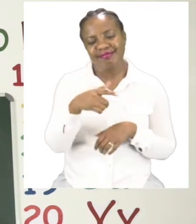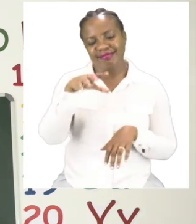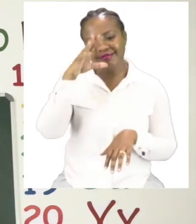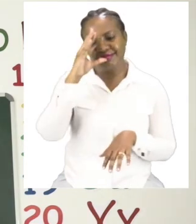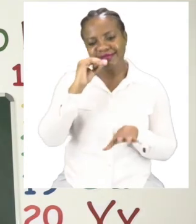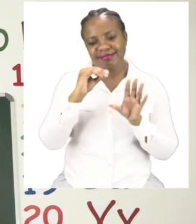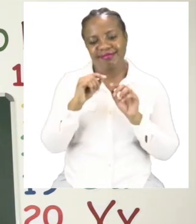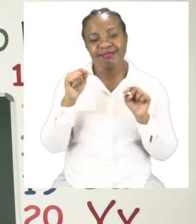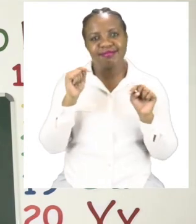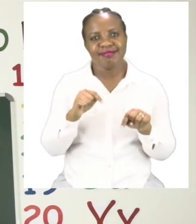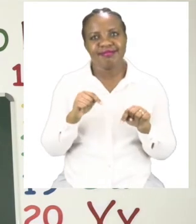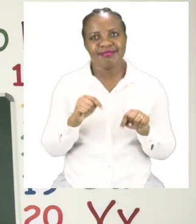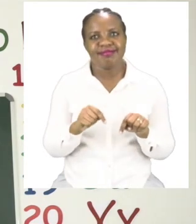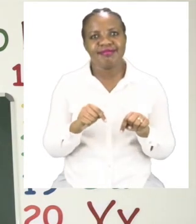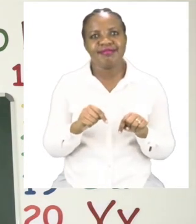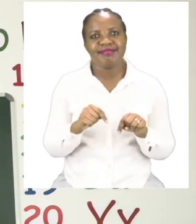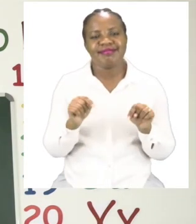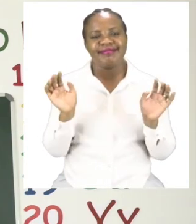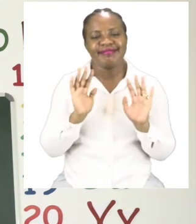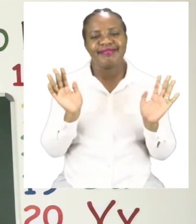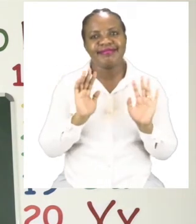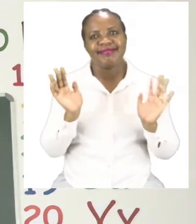today. And goodbye!